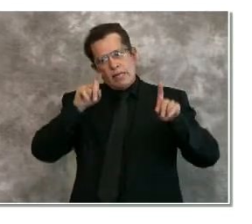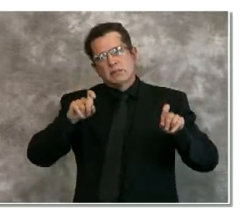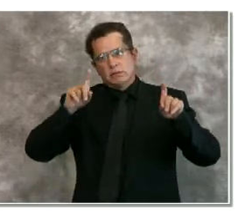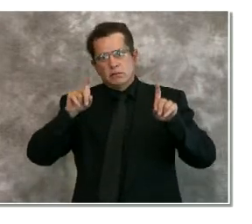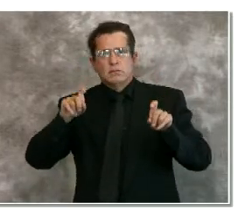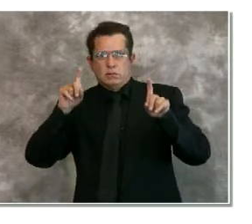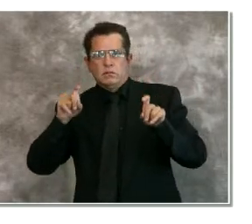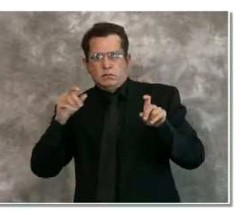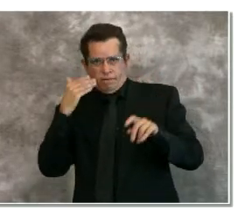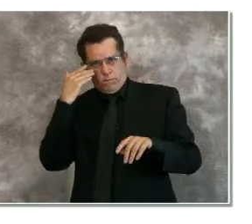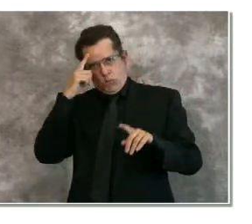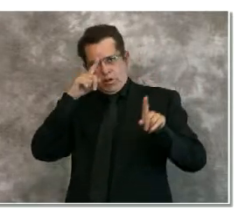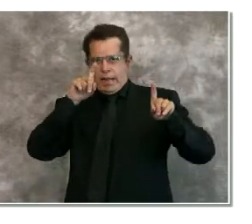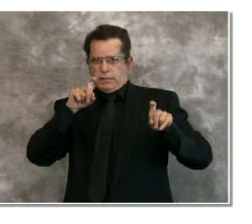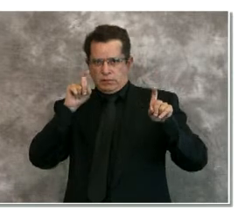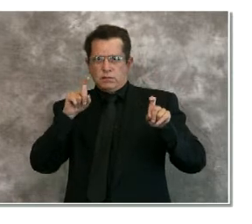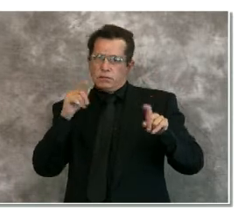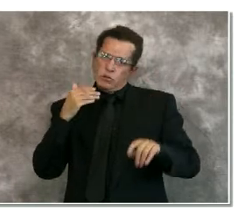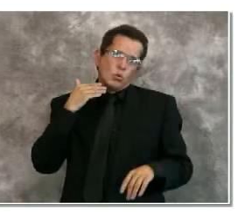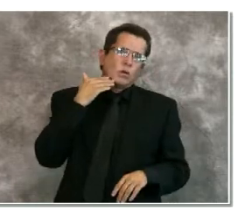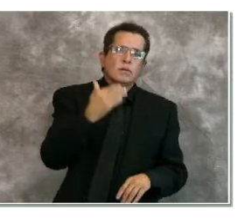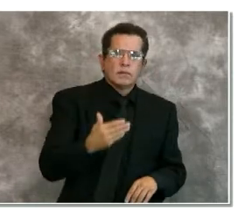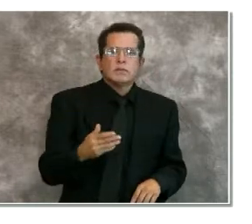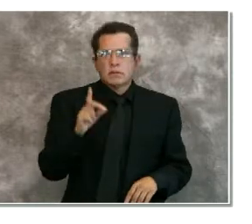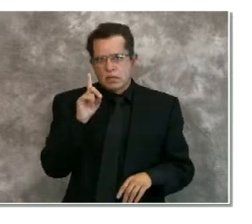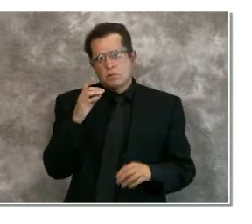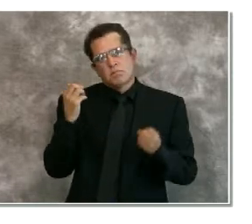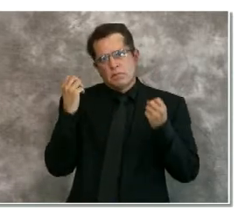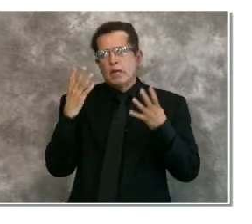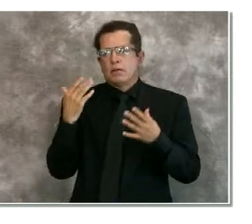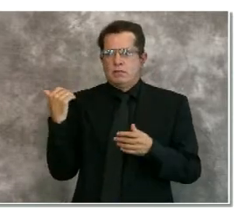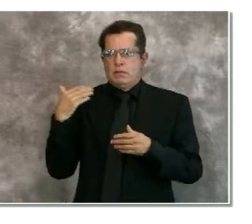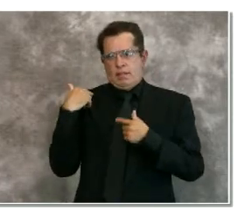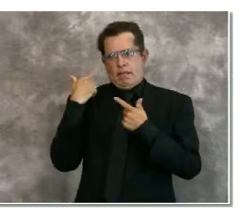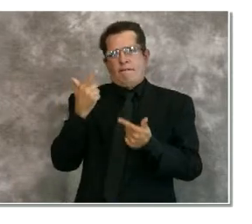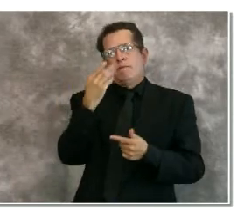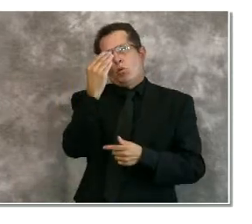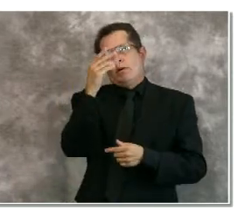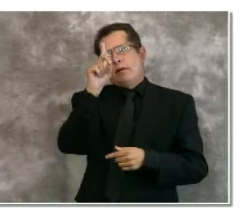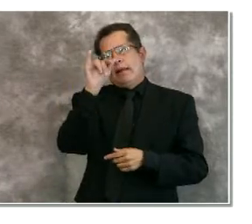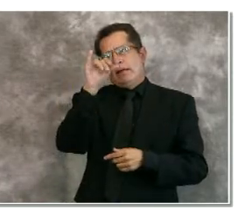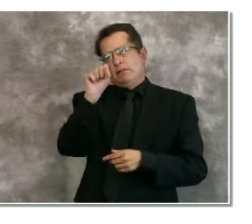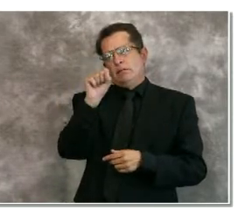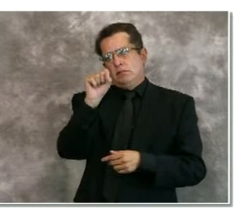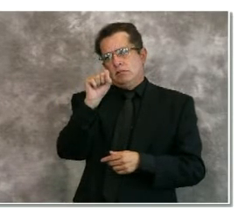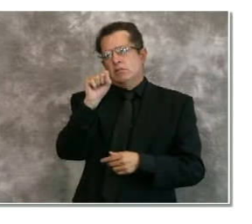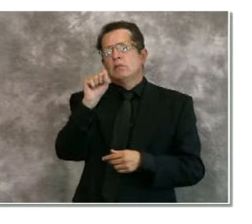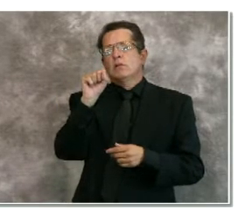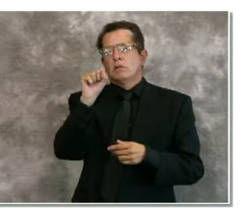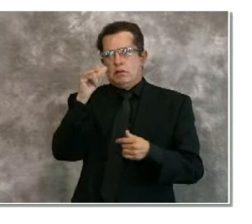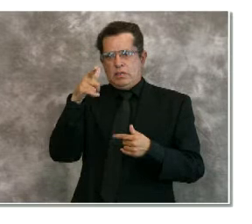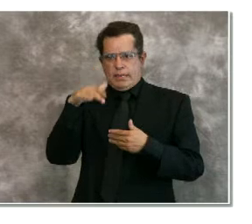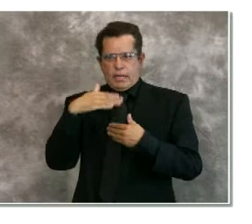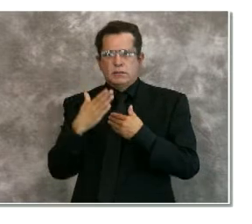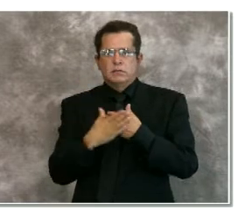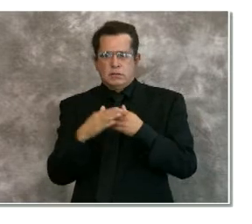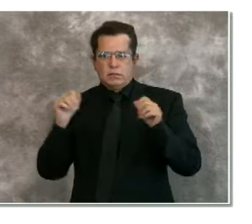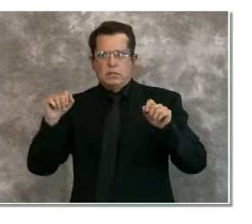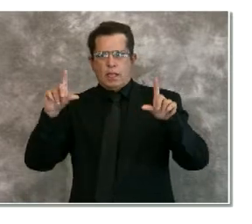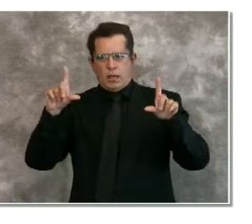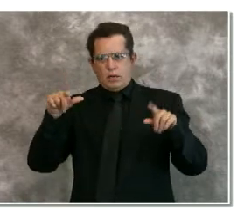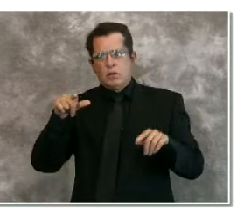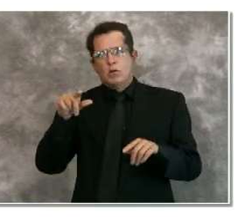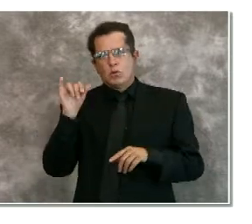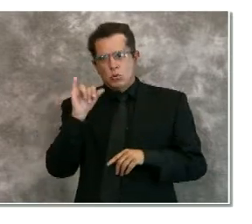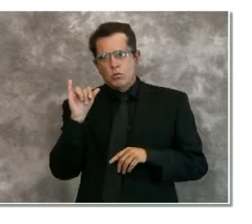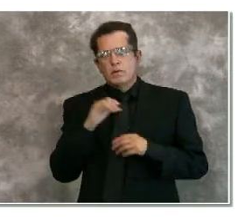turnout for testing in the last 14 days. Next slide. And in